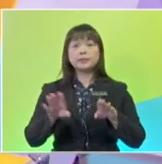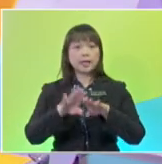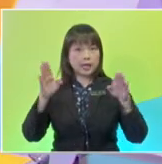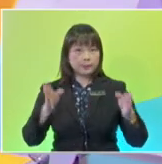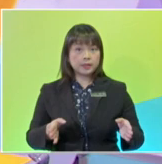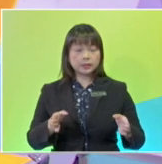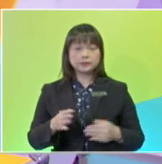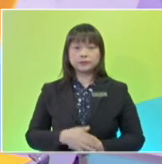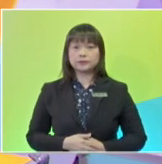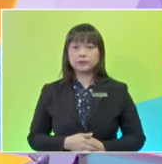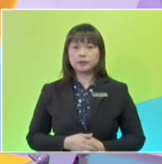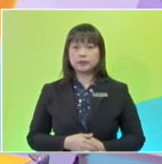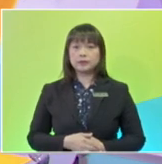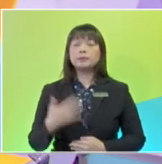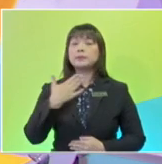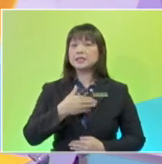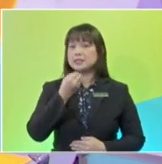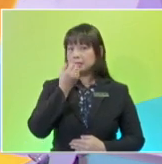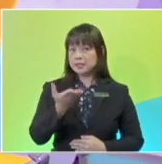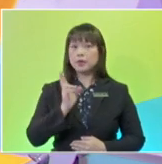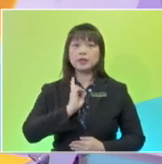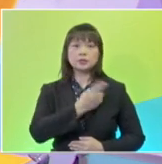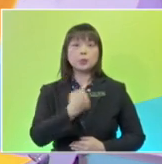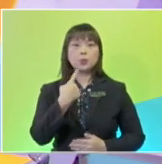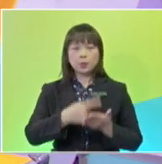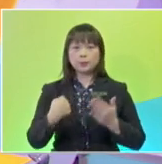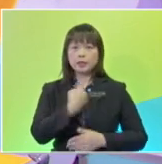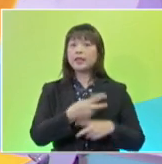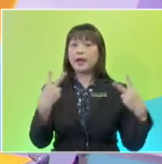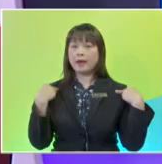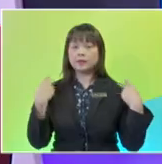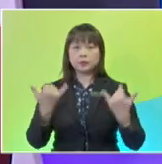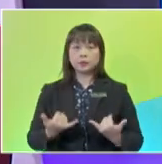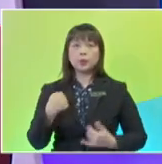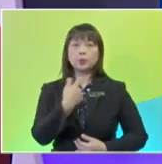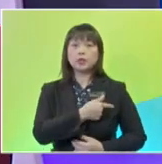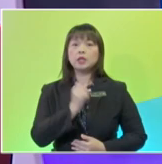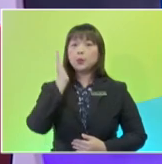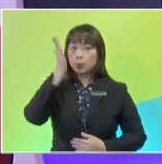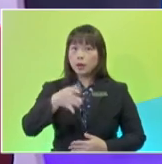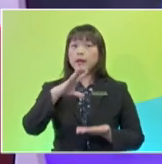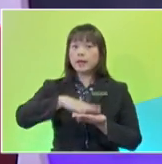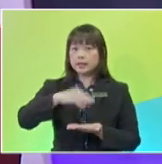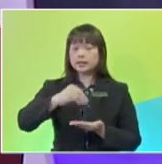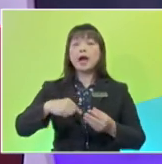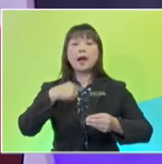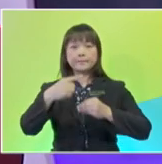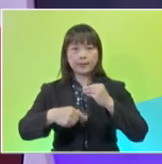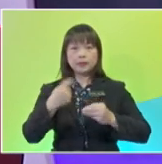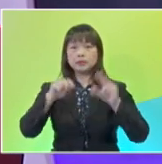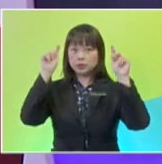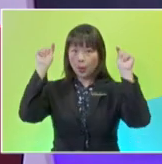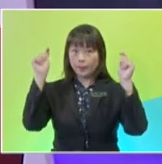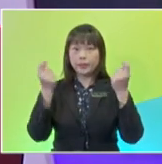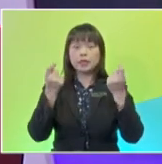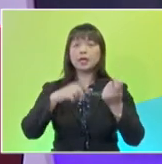So please tell us, Mr. Q, what do we have? Today, we are going to learn about the topic mixture. Okay. Okay, and then